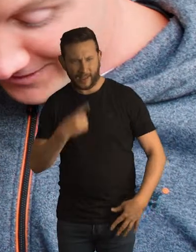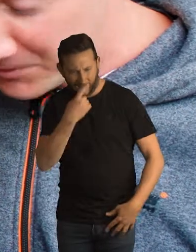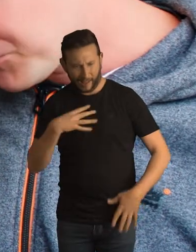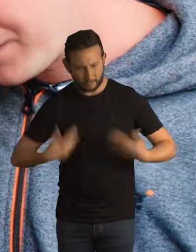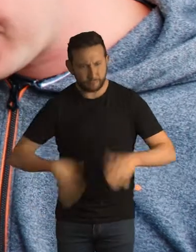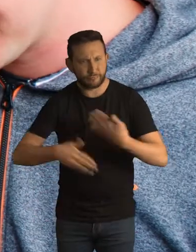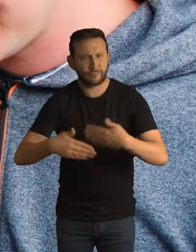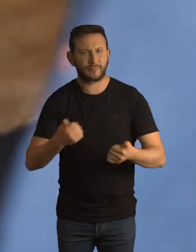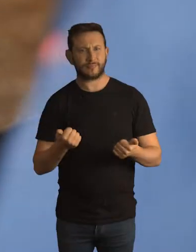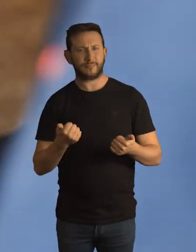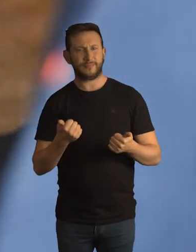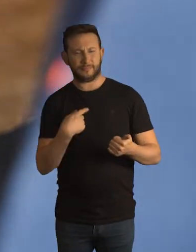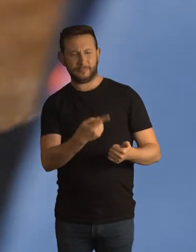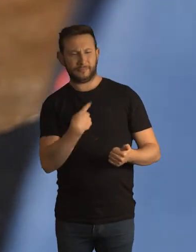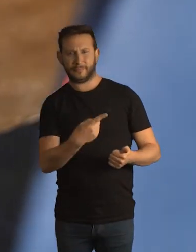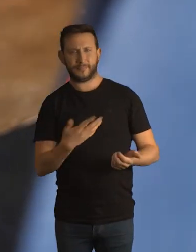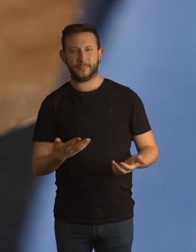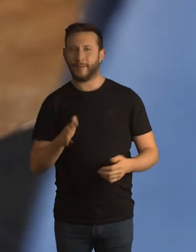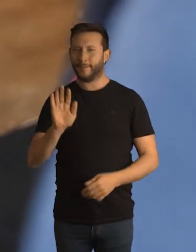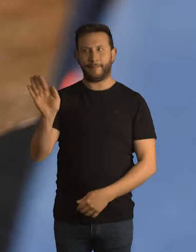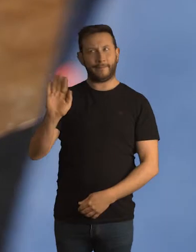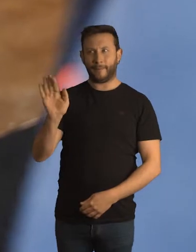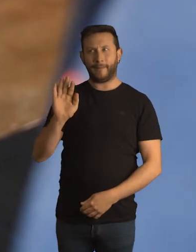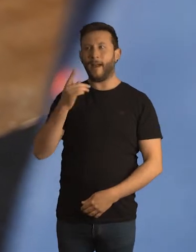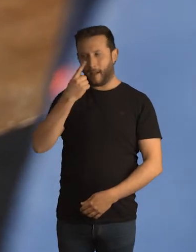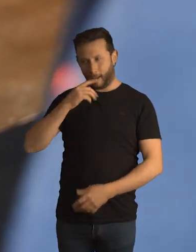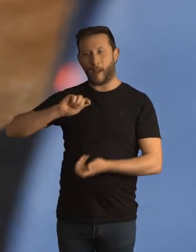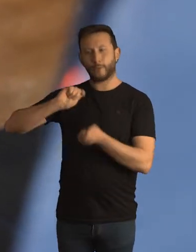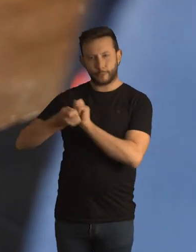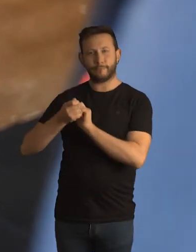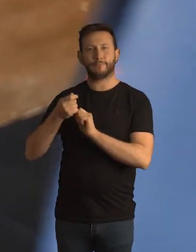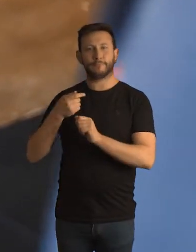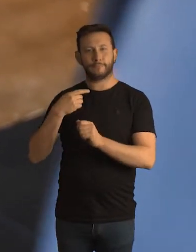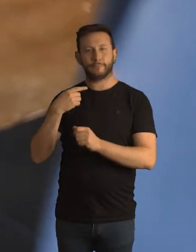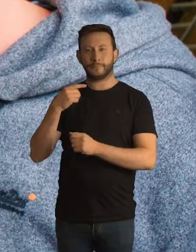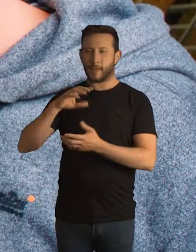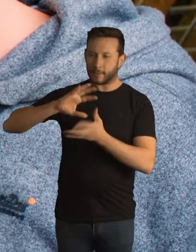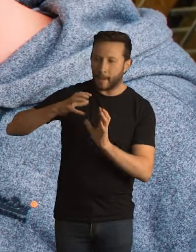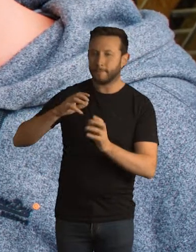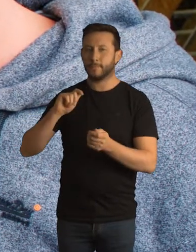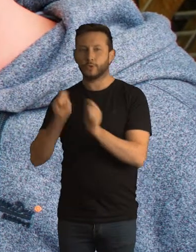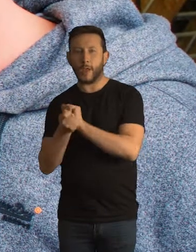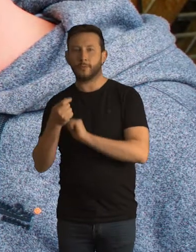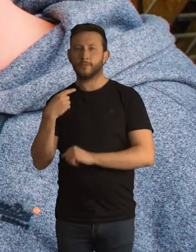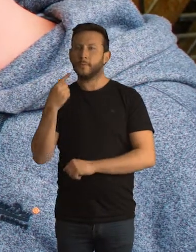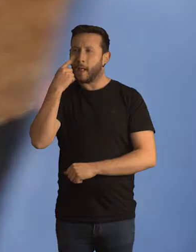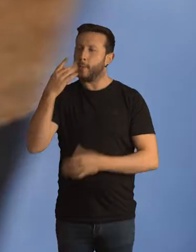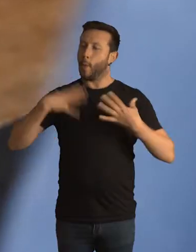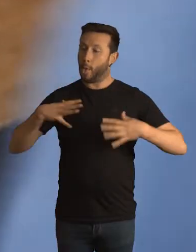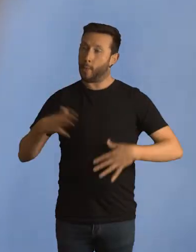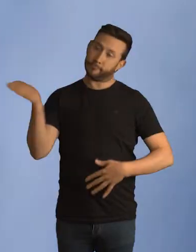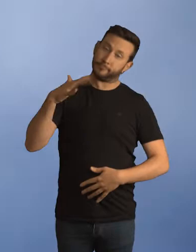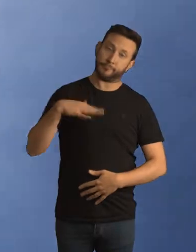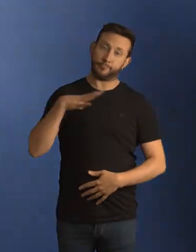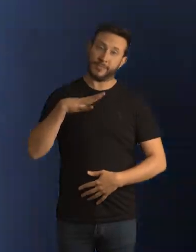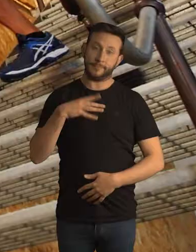people, unlike people like us. Not at all. So everything can be scaled. Yeah. Every movement can be adapted or changed. So I'll tell you what, get your kit on. Yeah. And